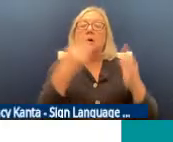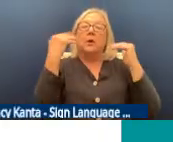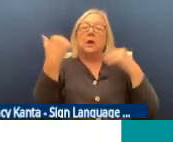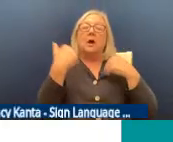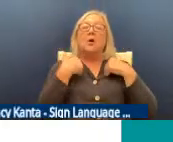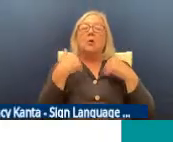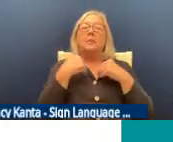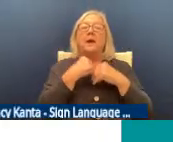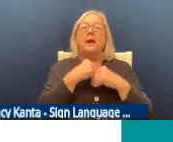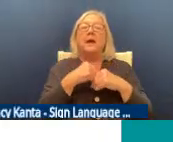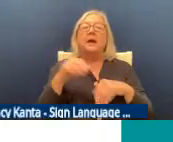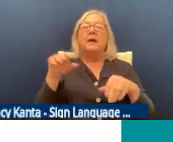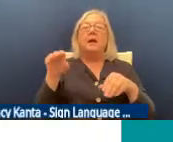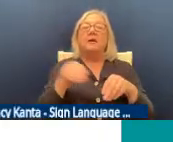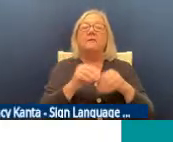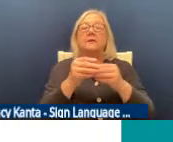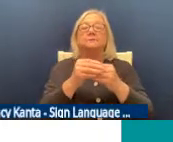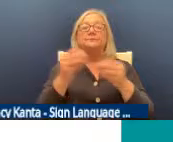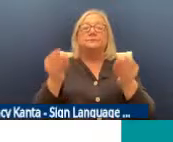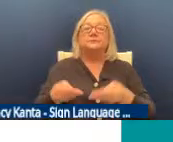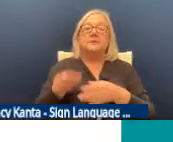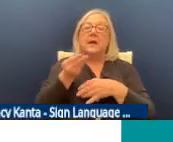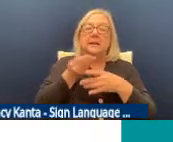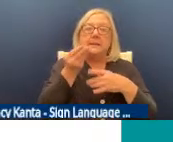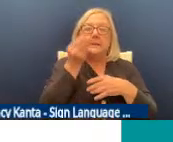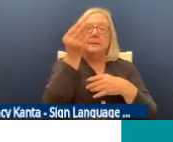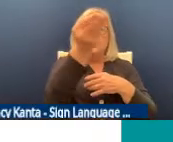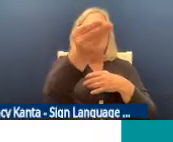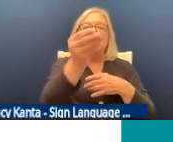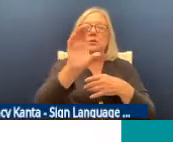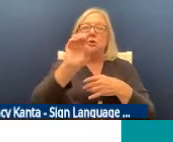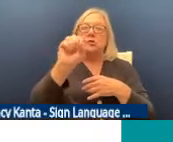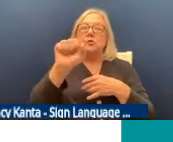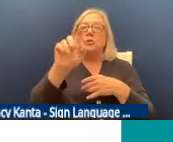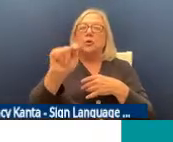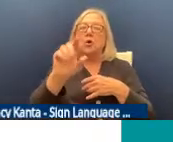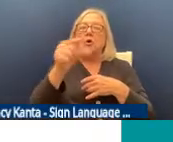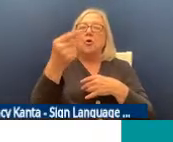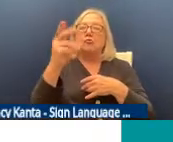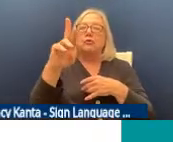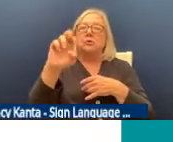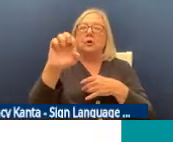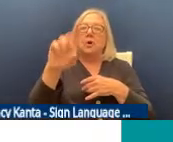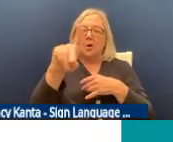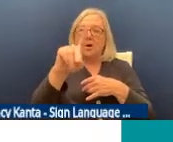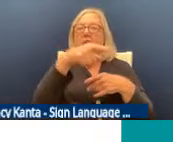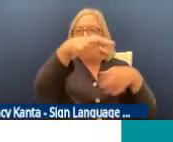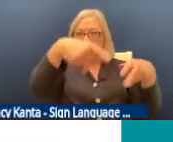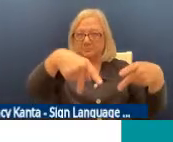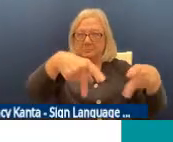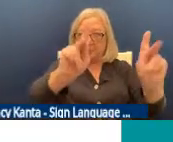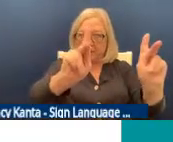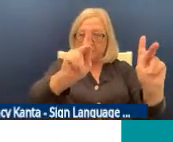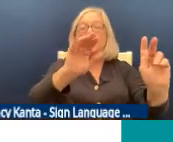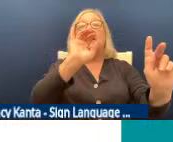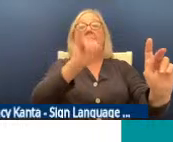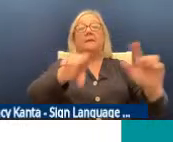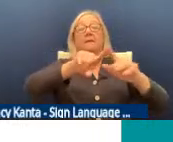impact report submitted to the Coast Guard, and that will start the process of